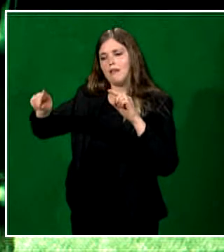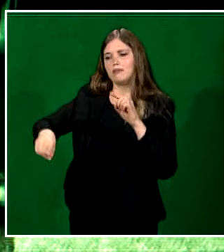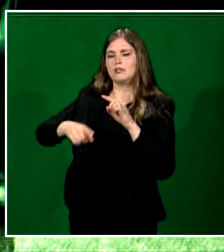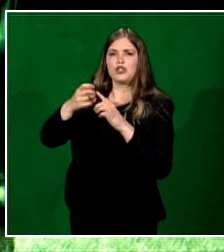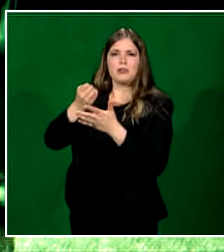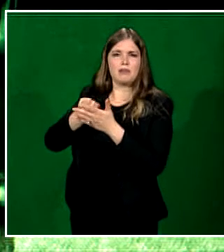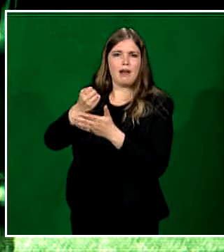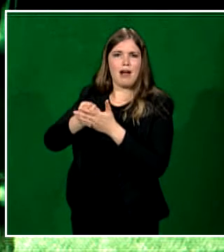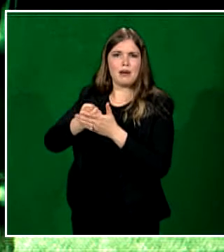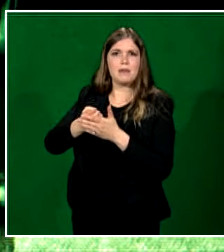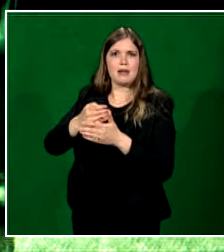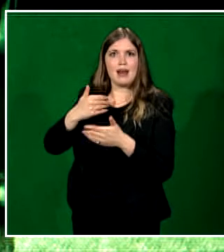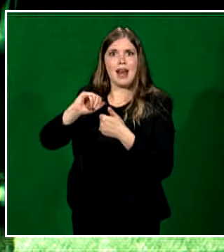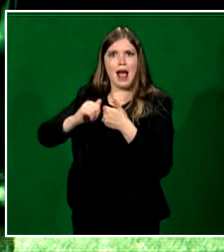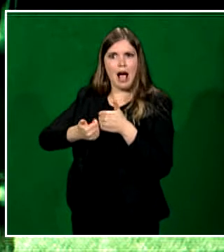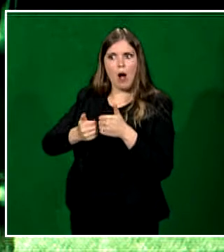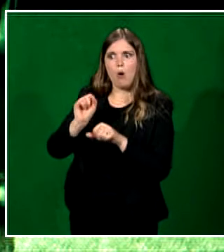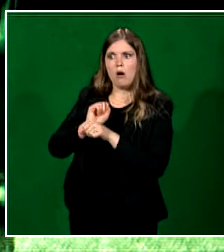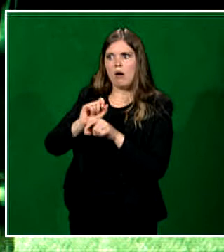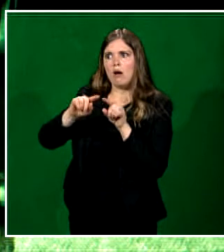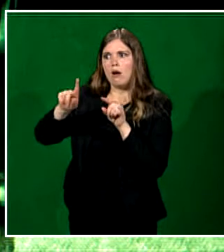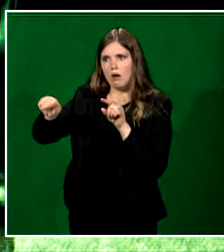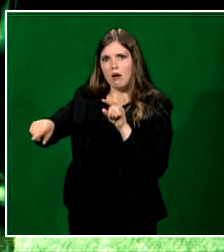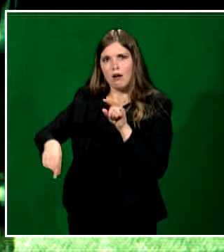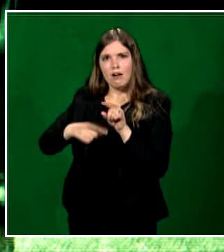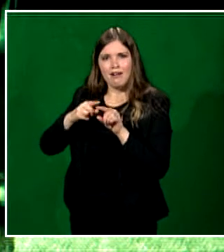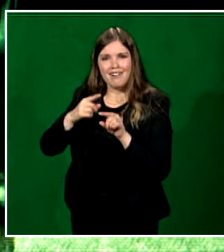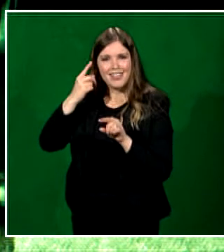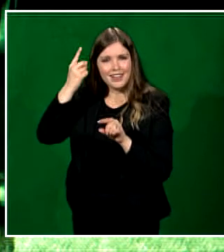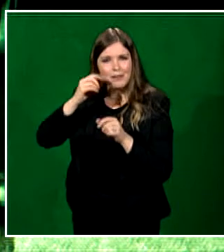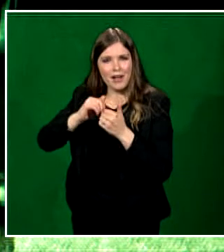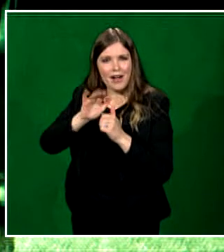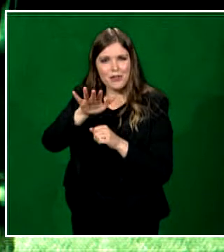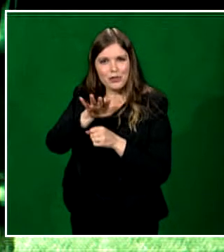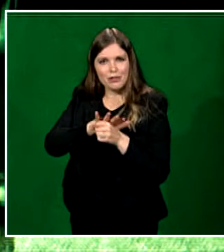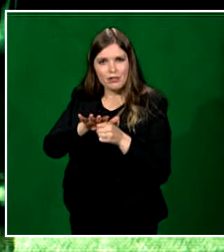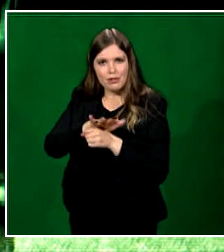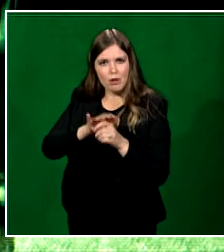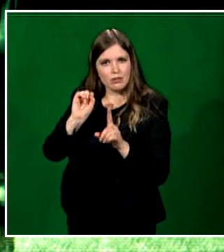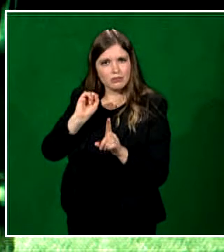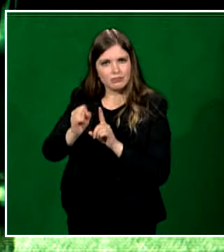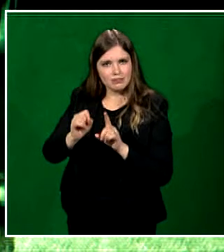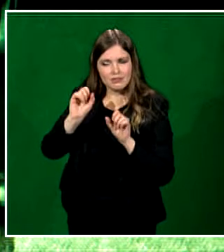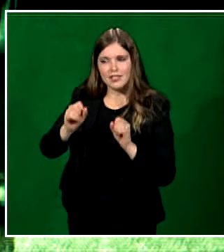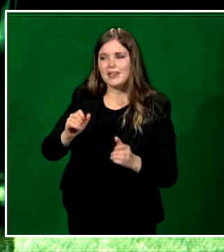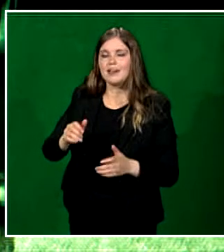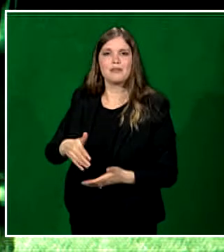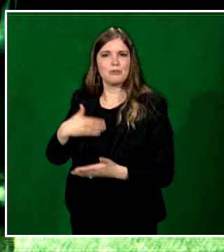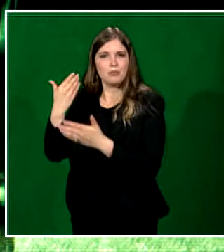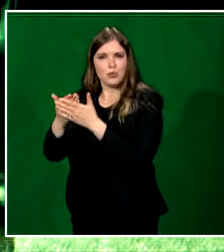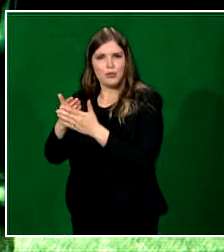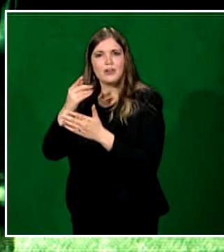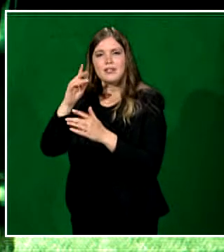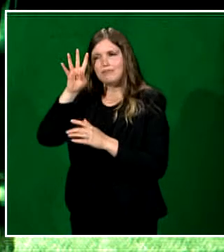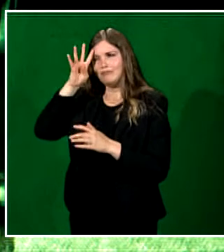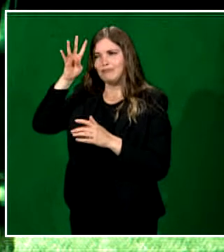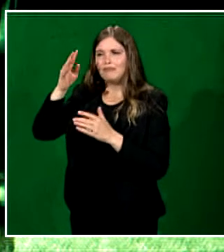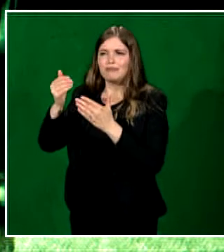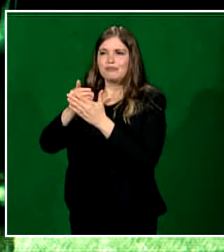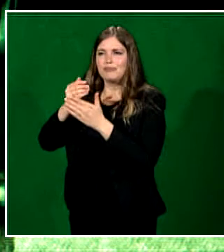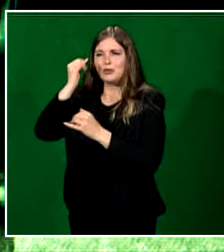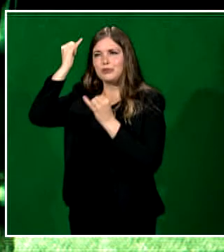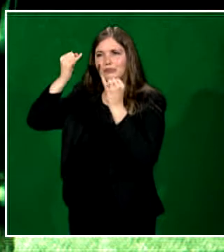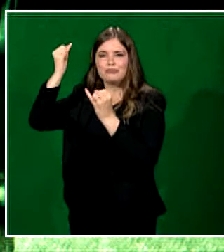motion, especially thinking about how your local circumstance can give rise to innovation. So I applaud you for that.